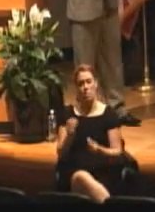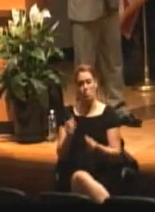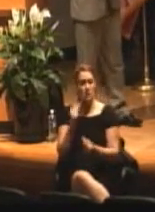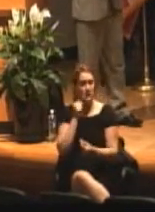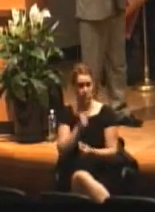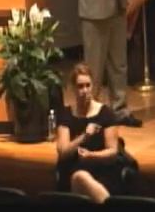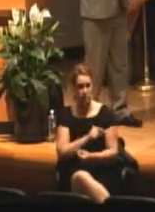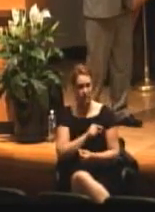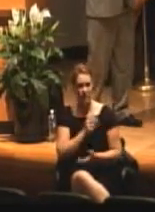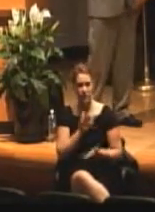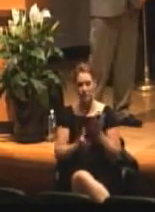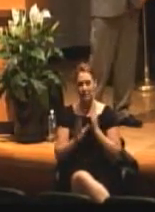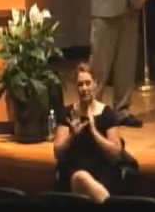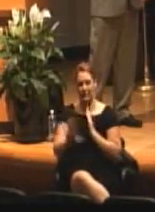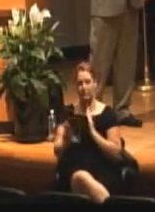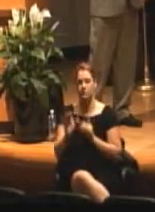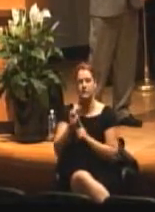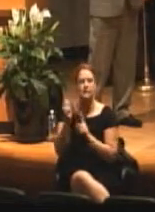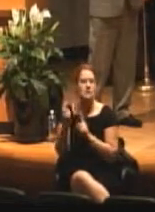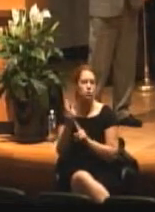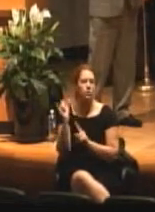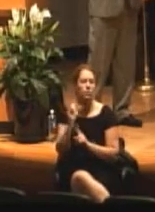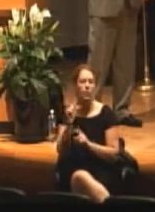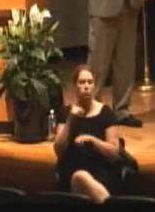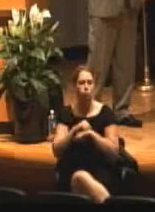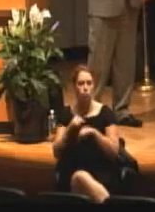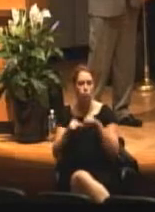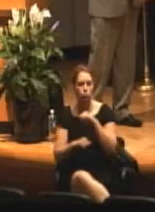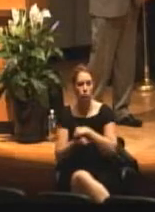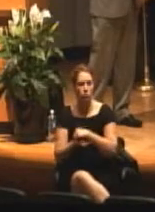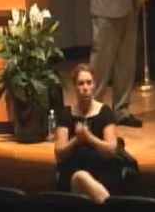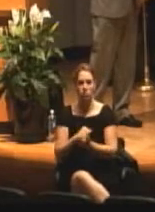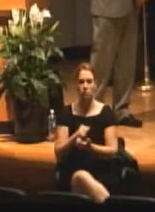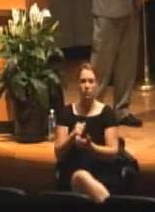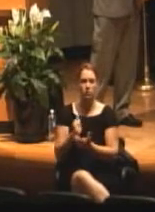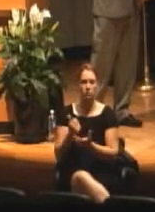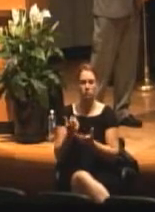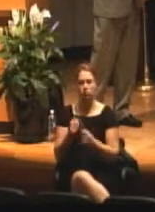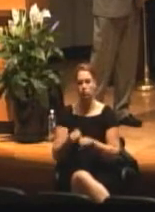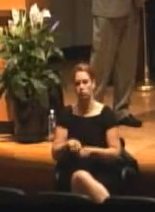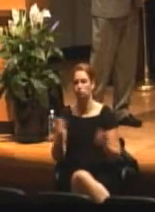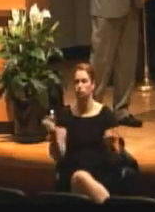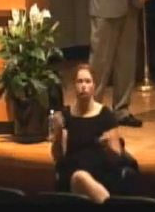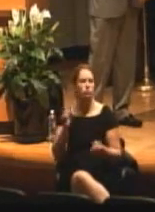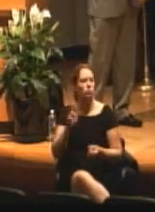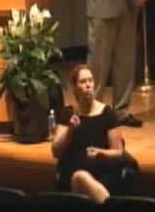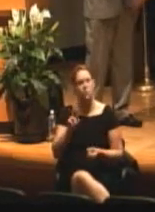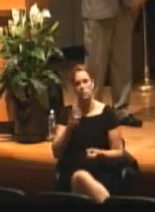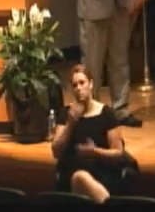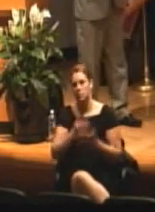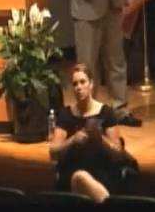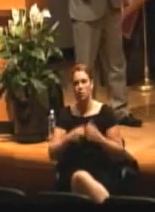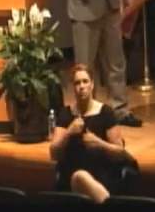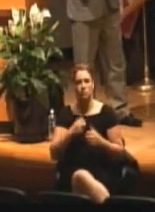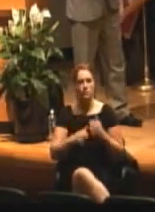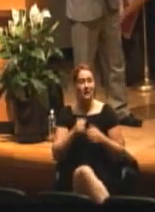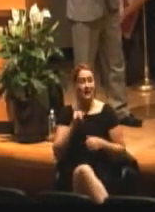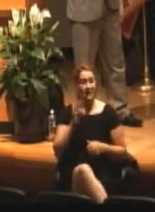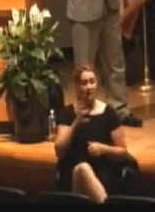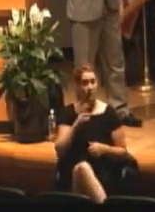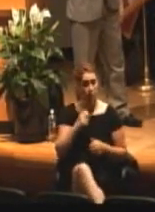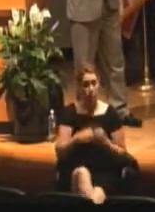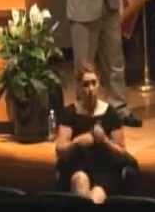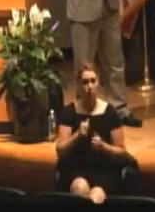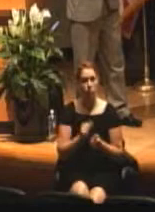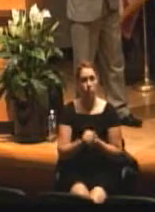it's condition, you know, the structure or things like that. And if it's a problem for one loan, say VA, it's probably